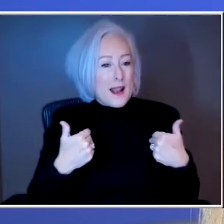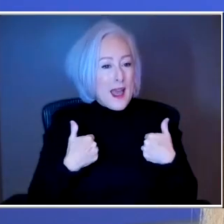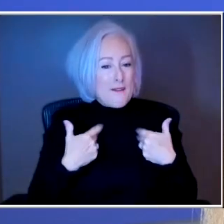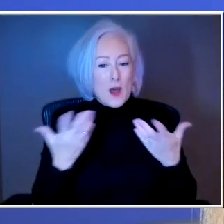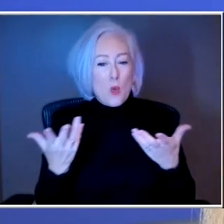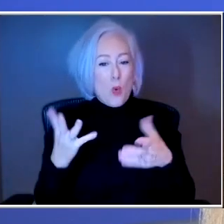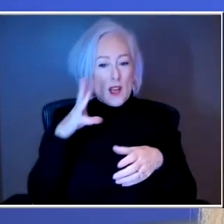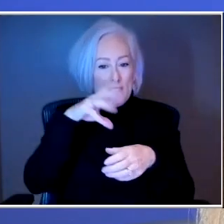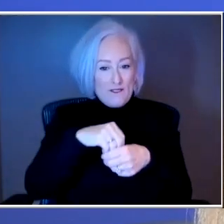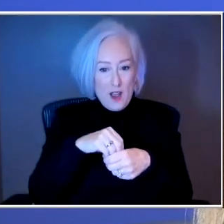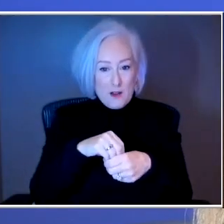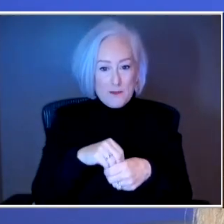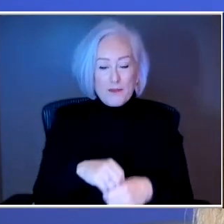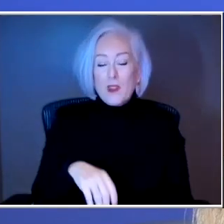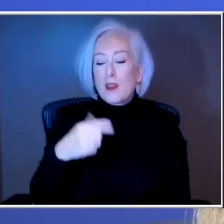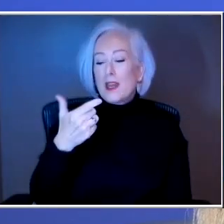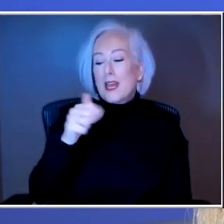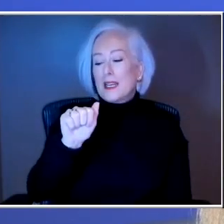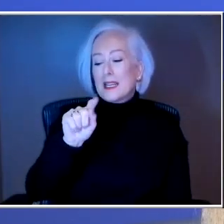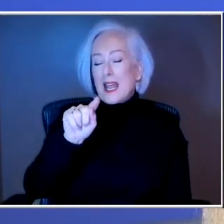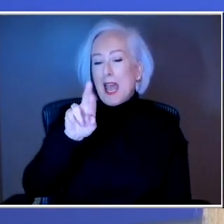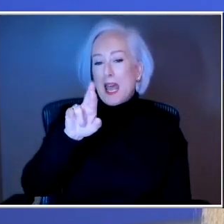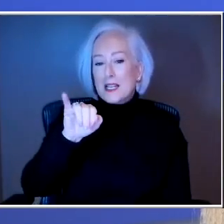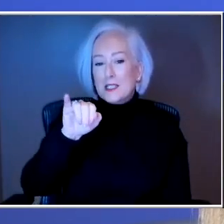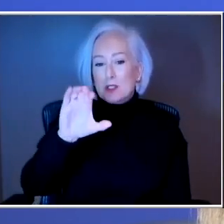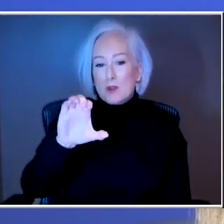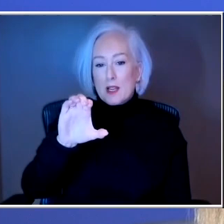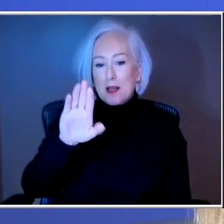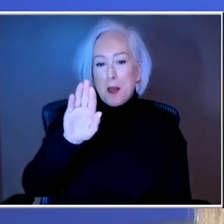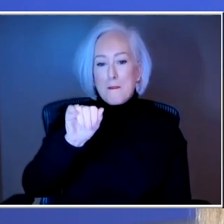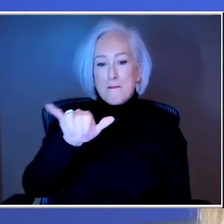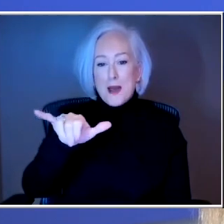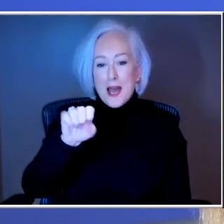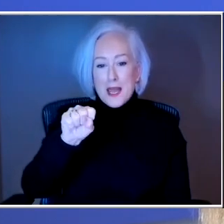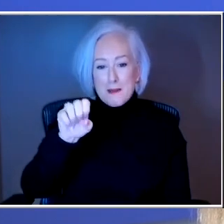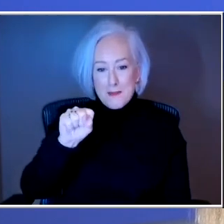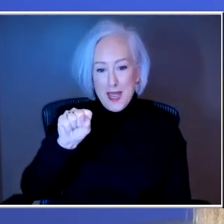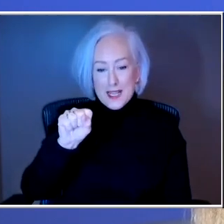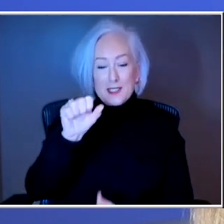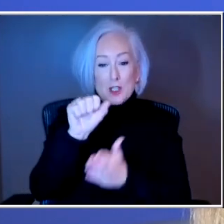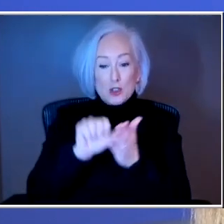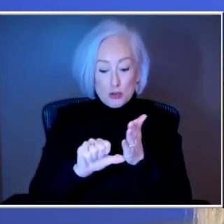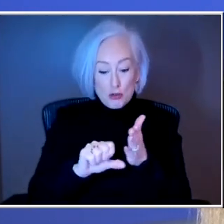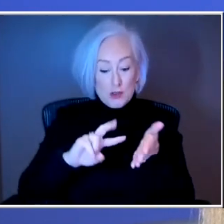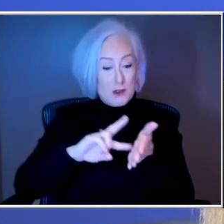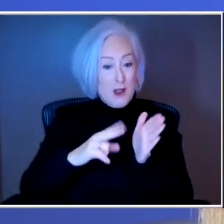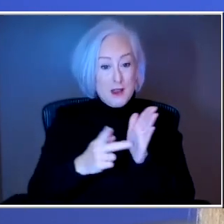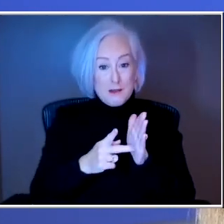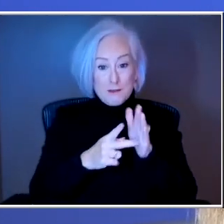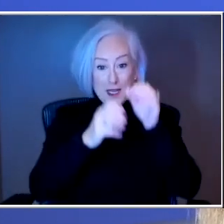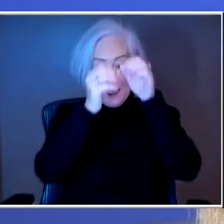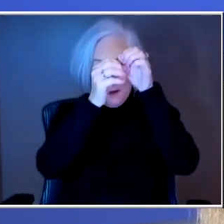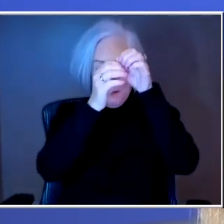gastric bypass surgery. I only had to stay in the hospital one night, so I was happy about that.